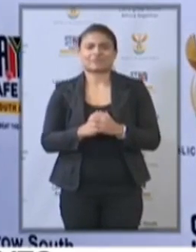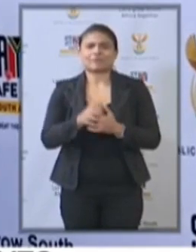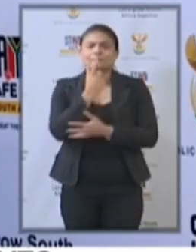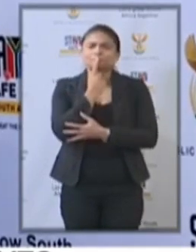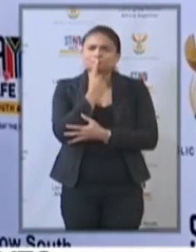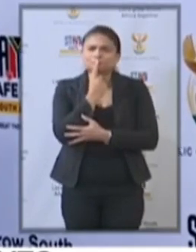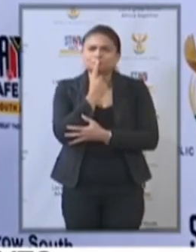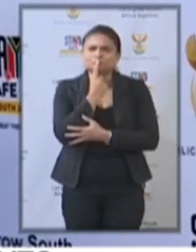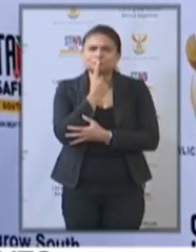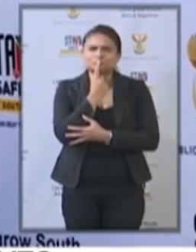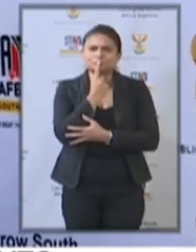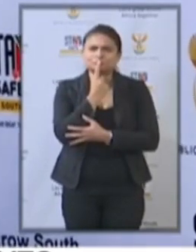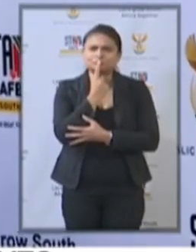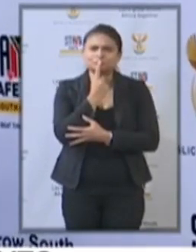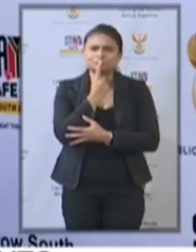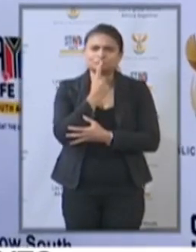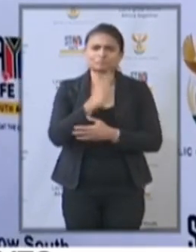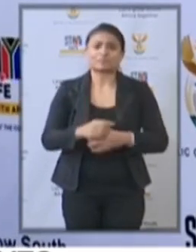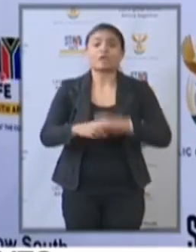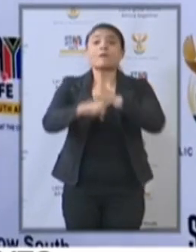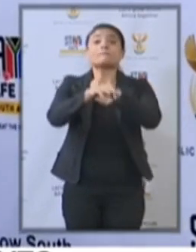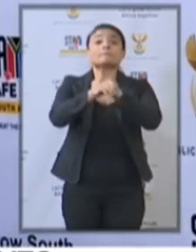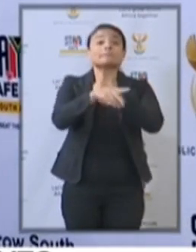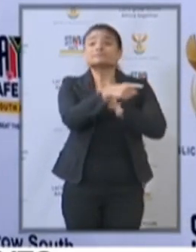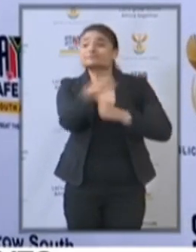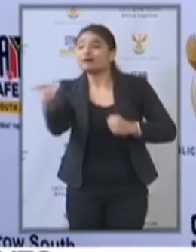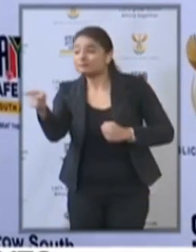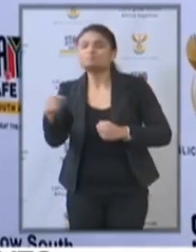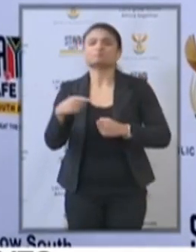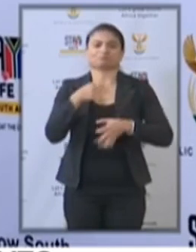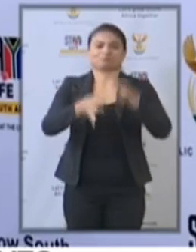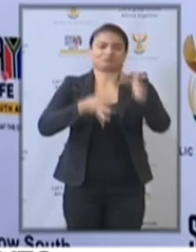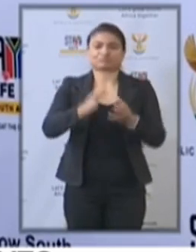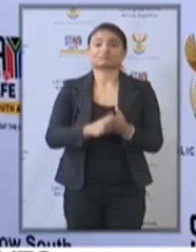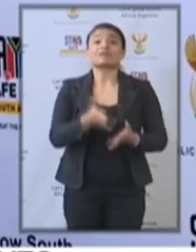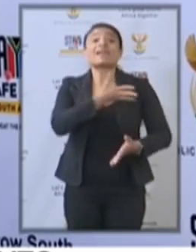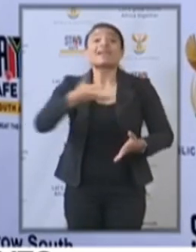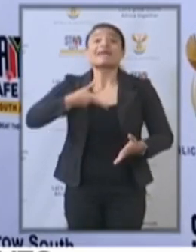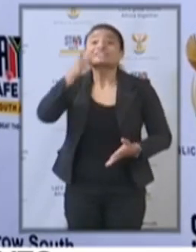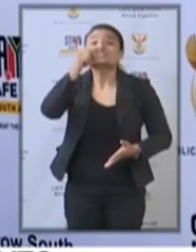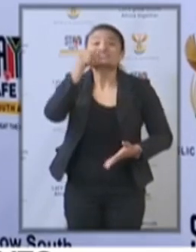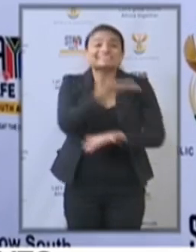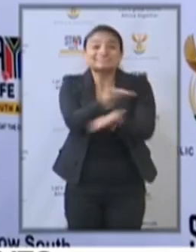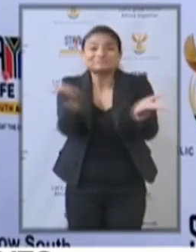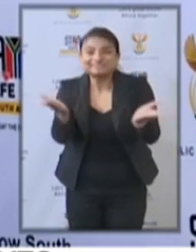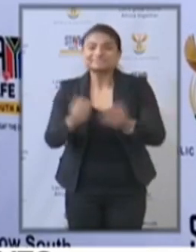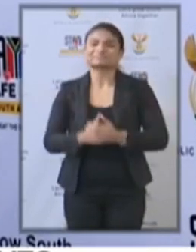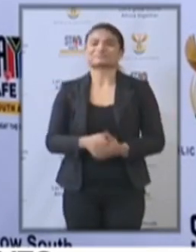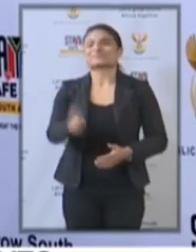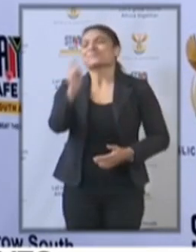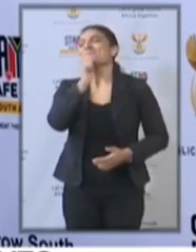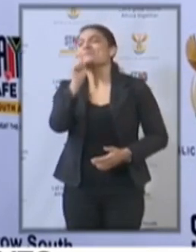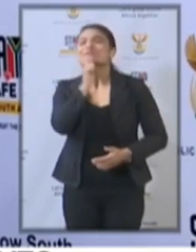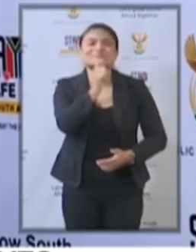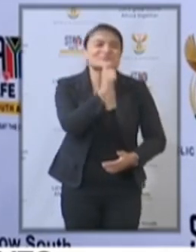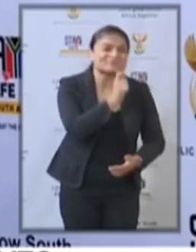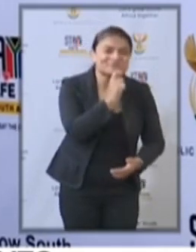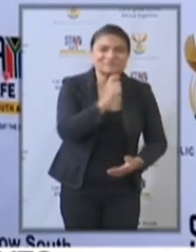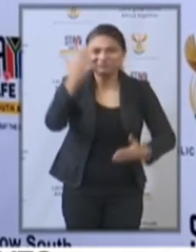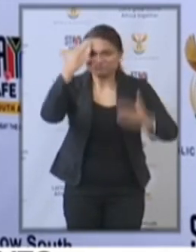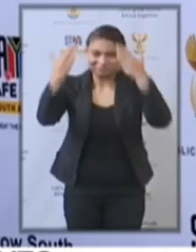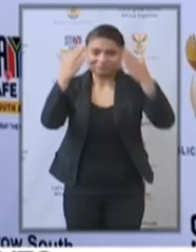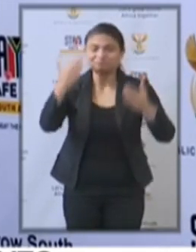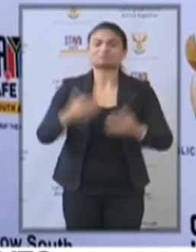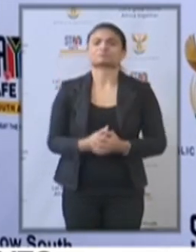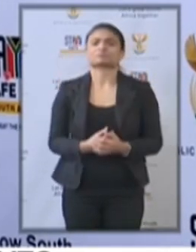Members of the media, ladies and gentlemen, good morning. I'm standing here today because